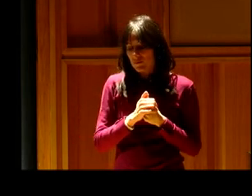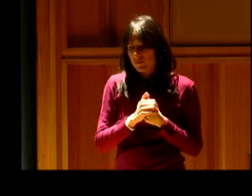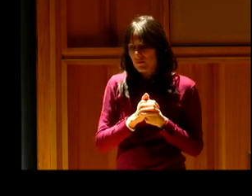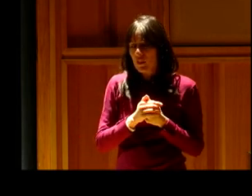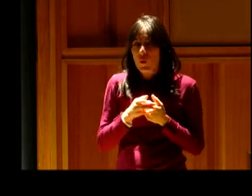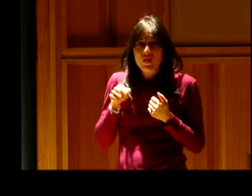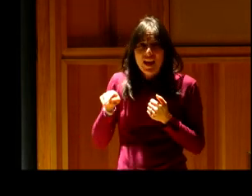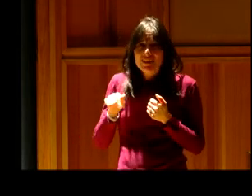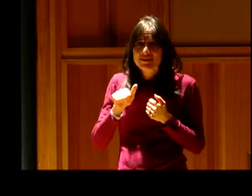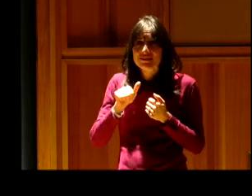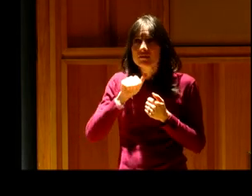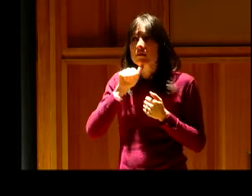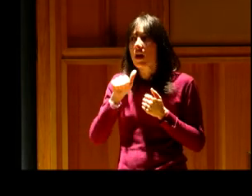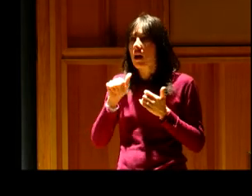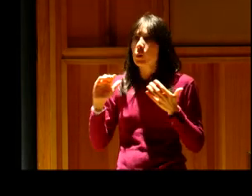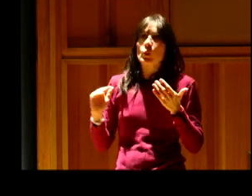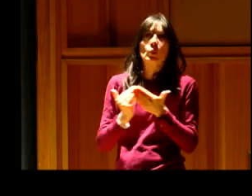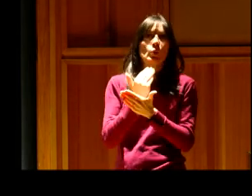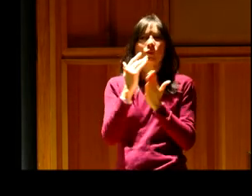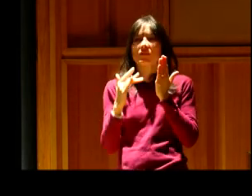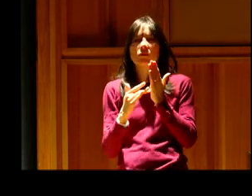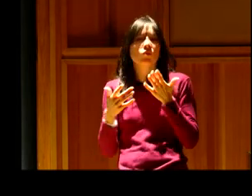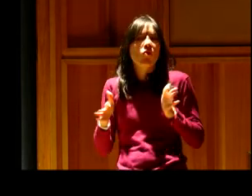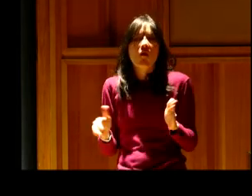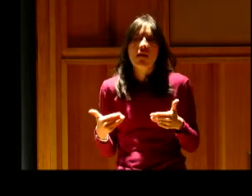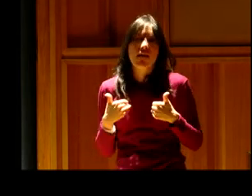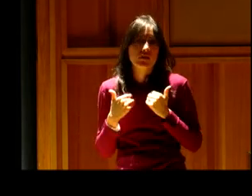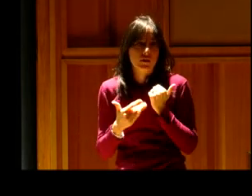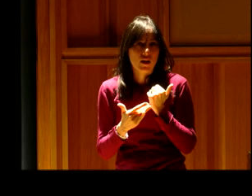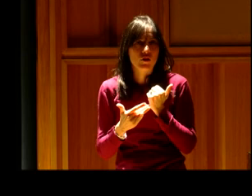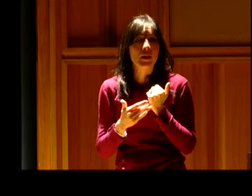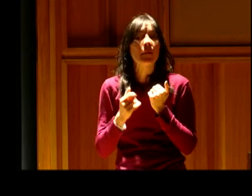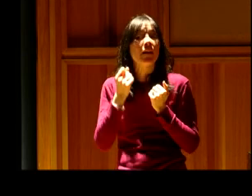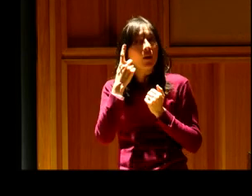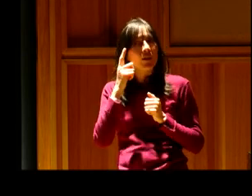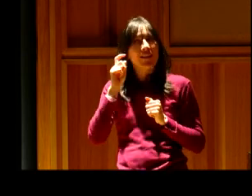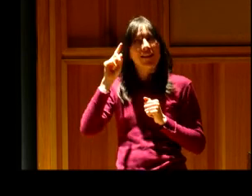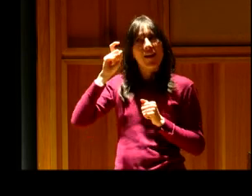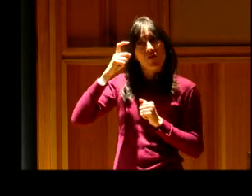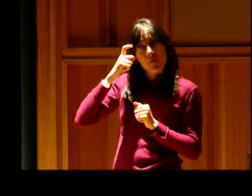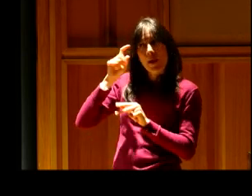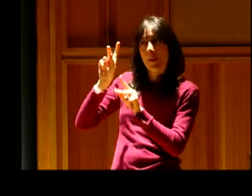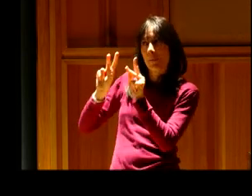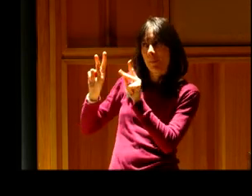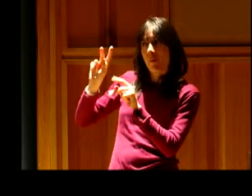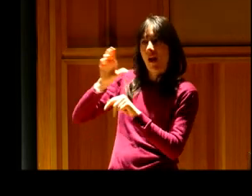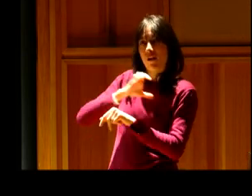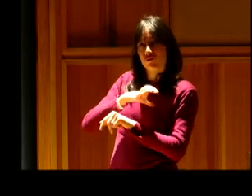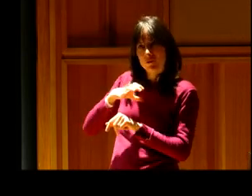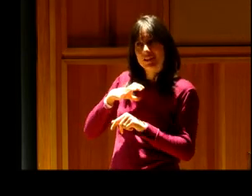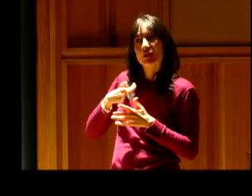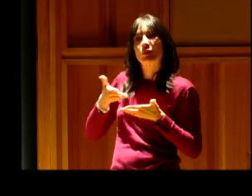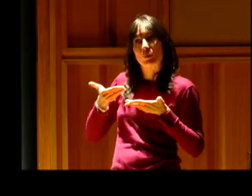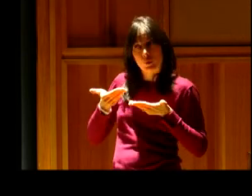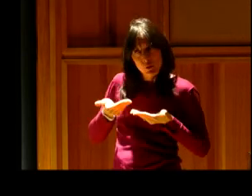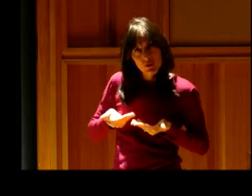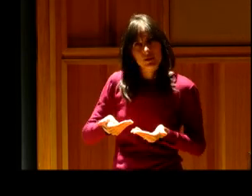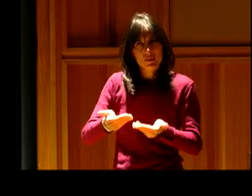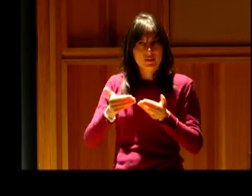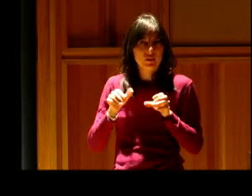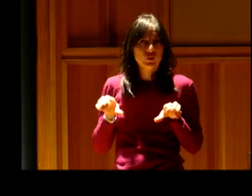rocket science. The technology is there. It's about political will to accelerate it. So that's the second part of the